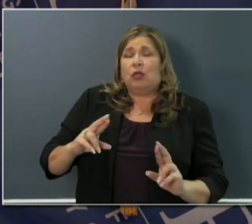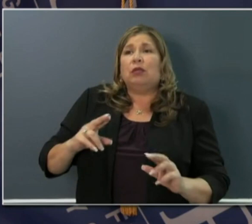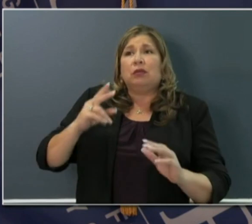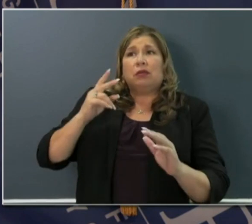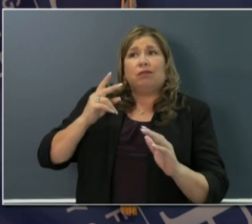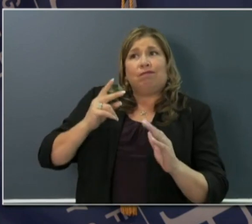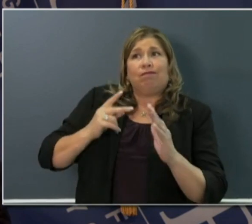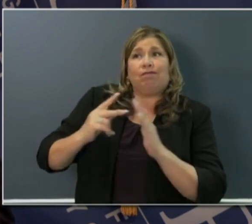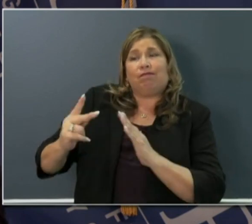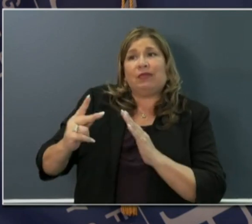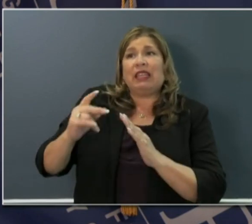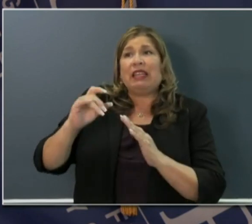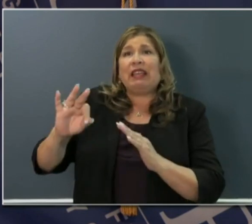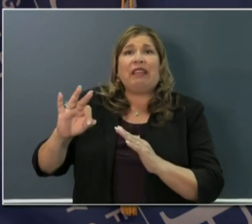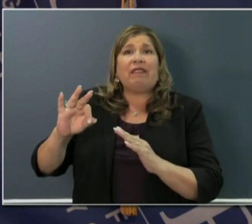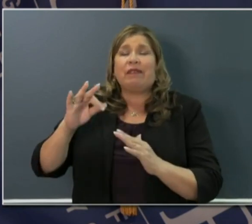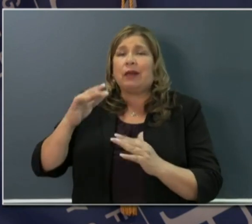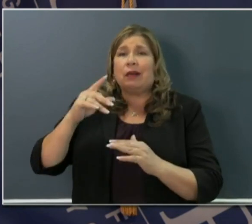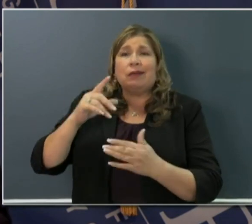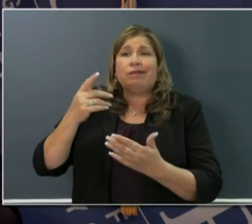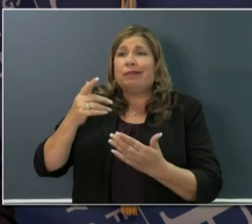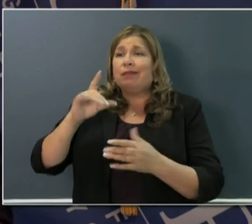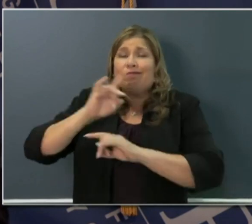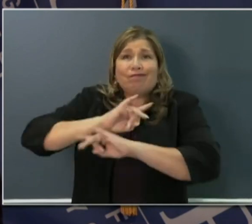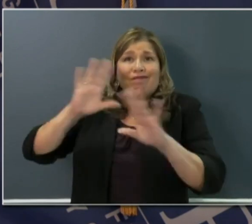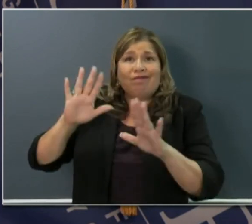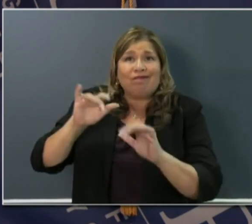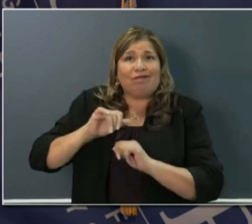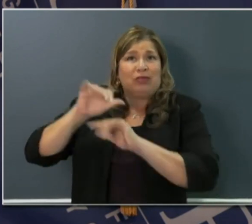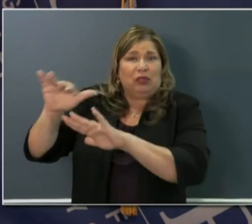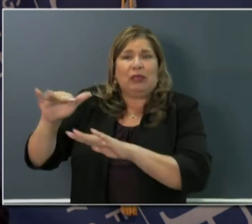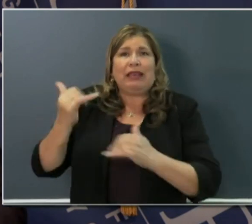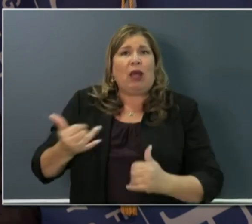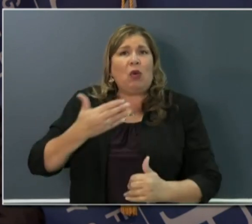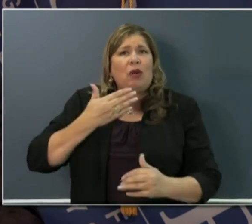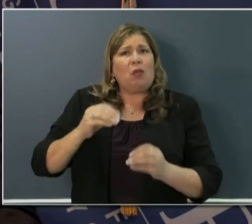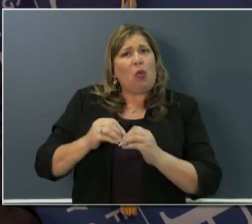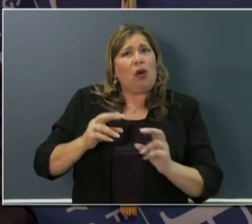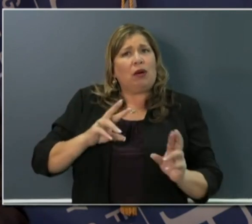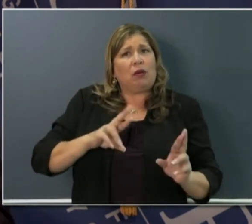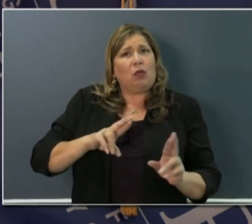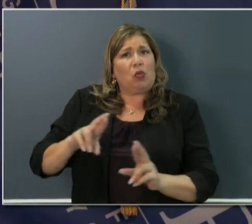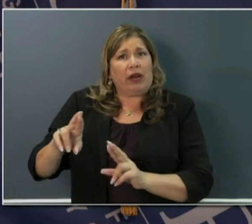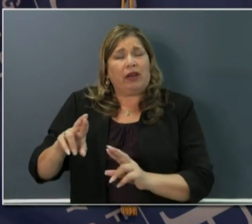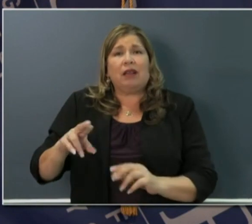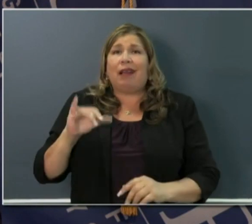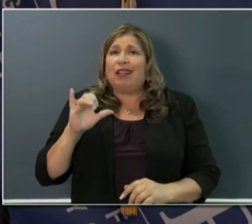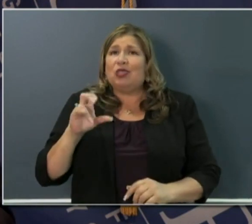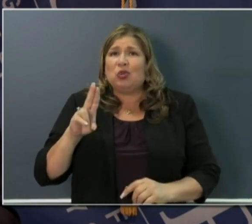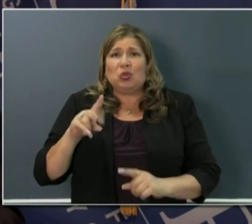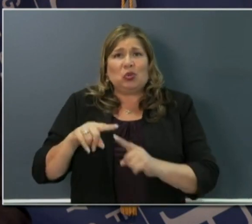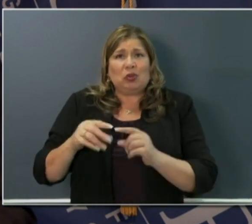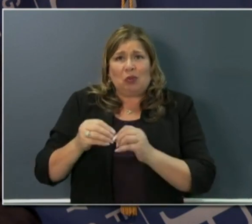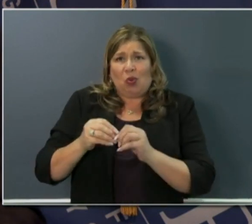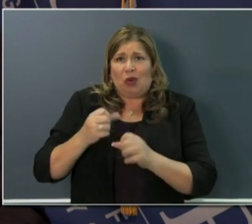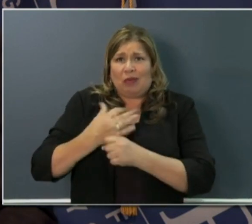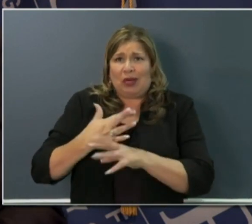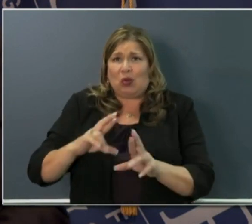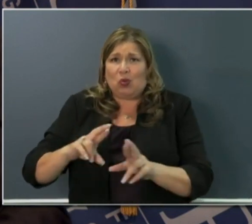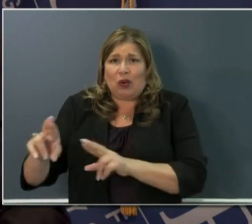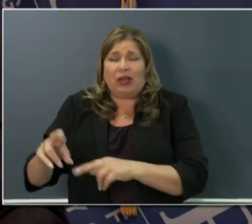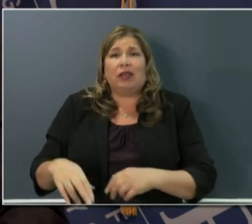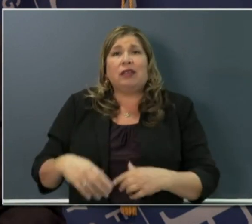of a worst case scenario than they have been. Our ICUs as well, the new ventilators that we've been able to procure, in addition to the